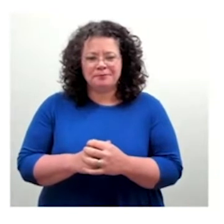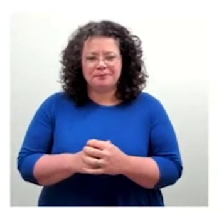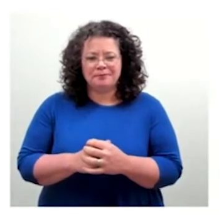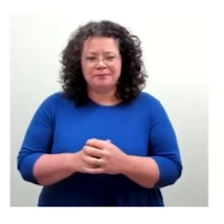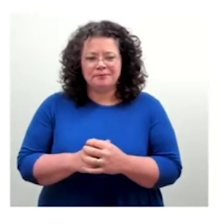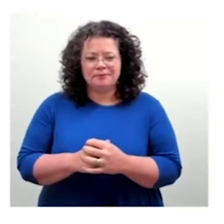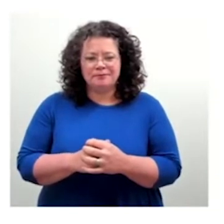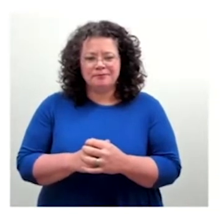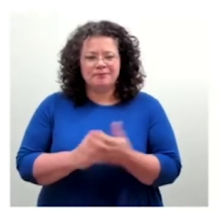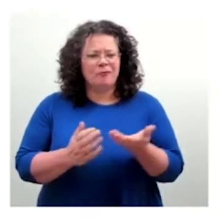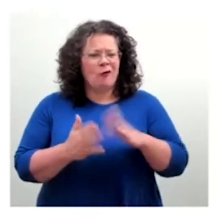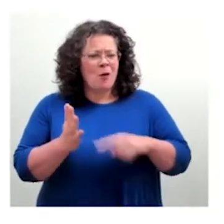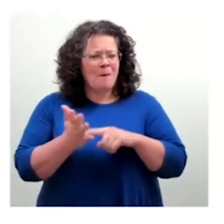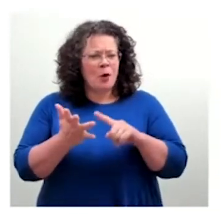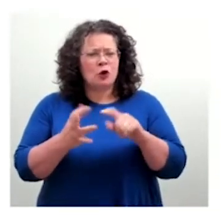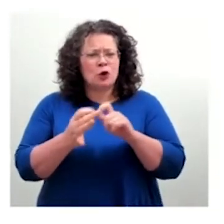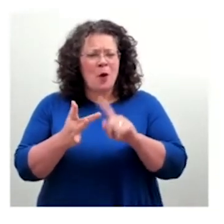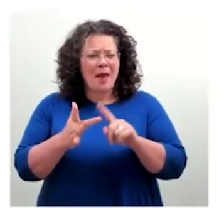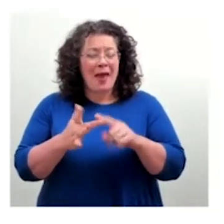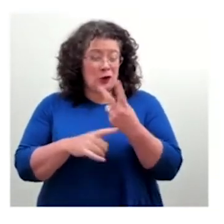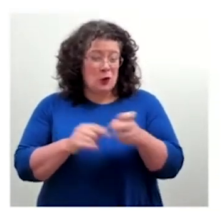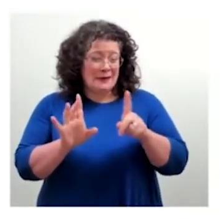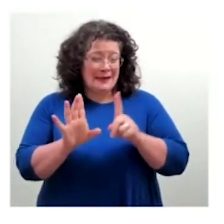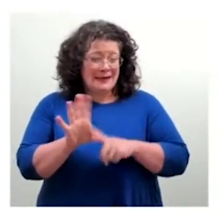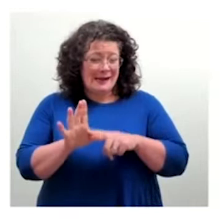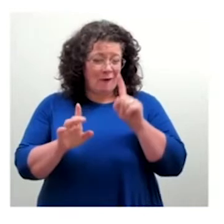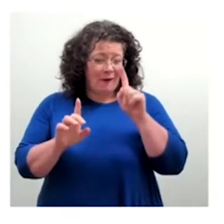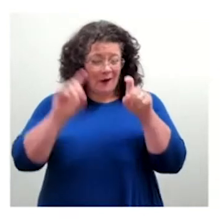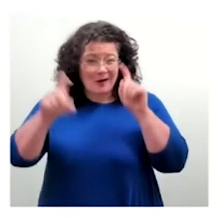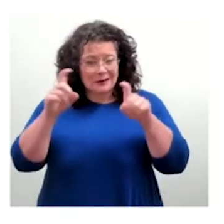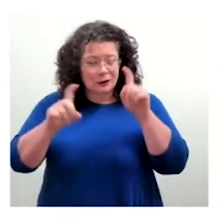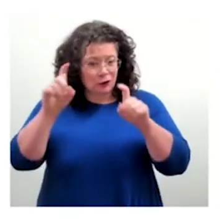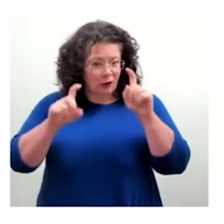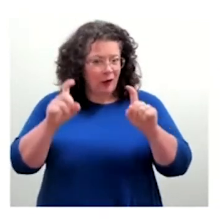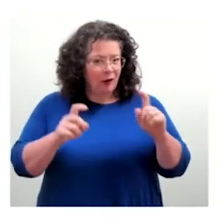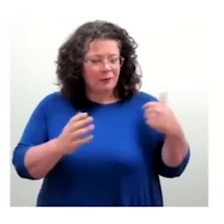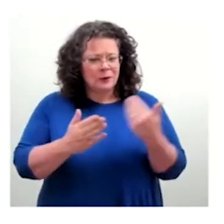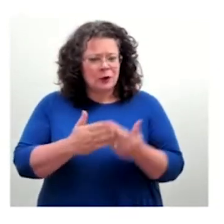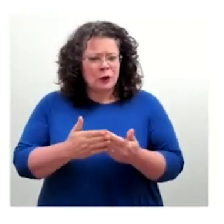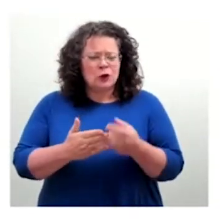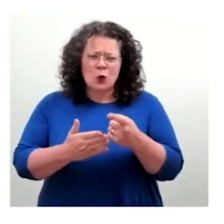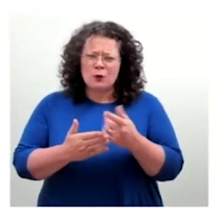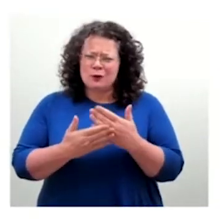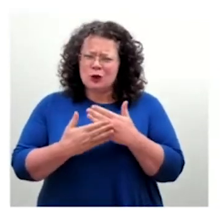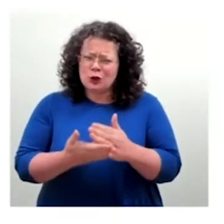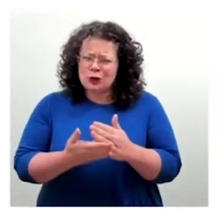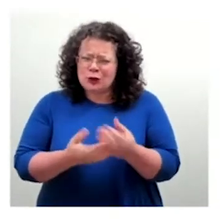to take away from that as a budding entrepreneur with your business, as you said, juggling left, right, and centre.